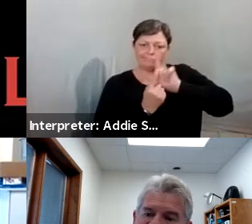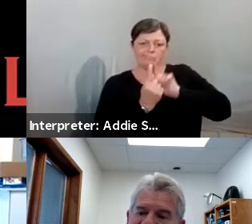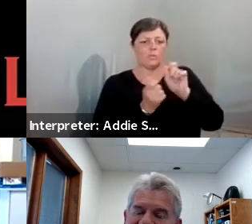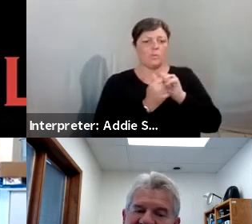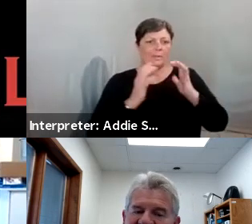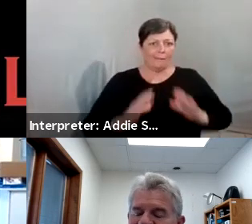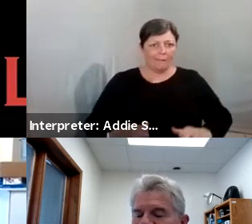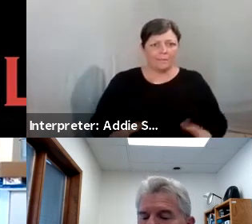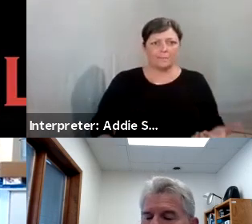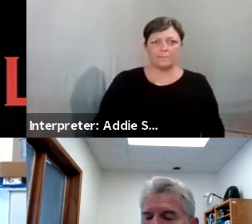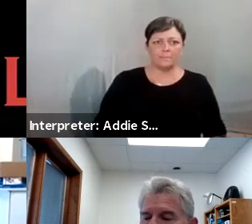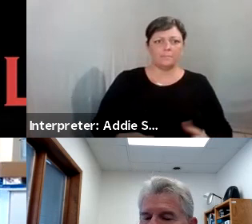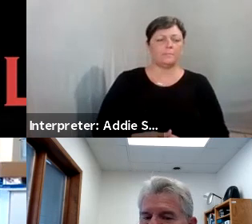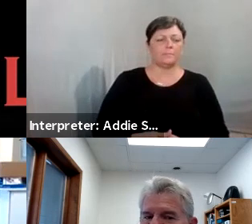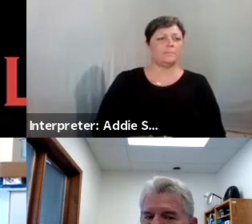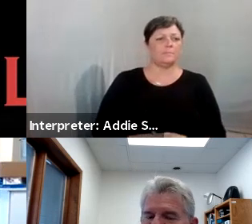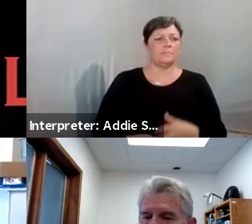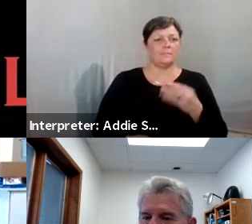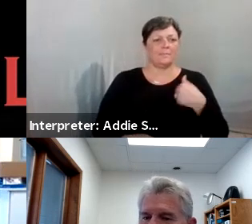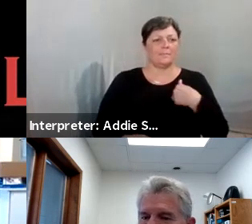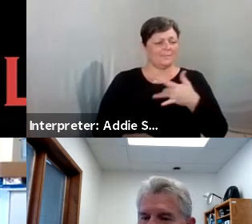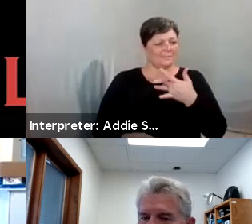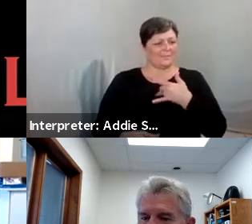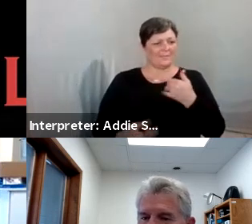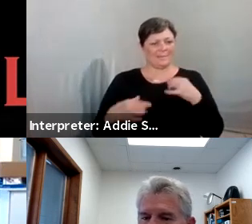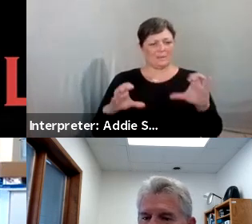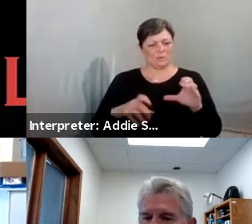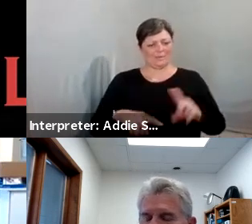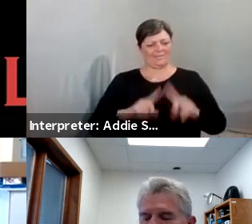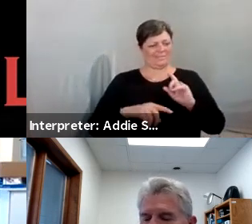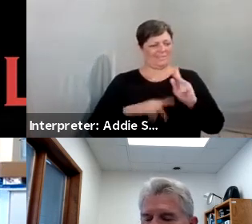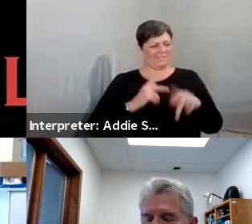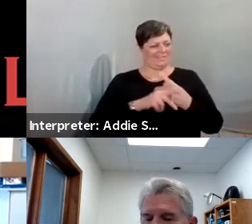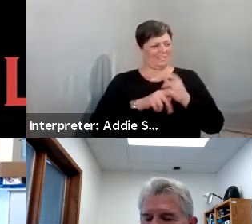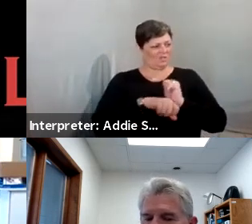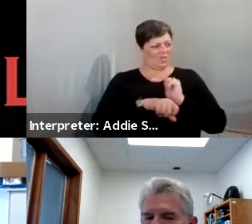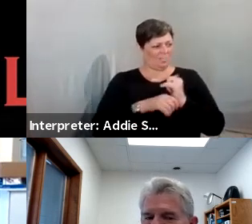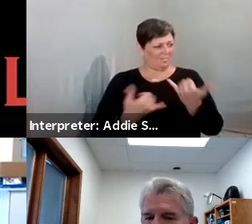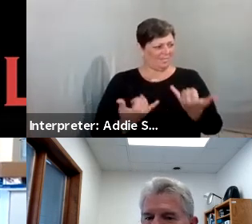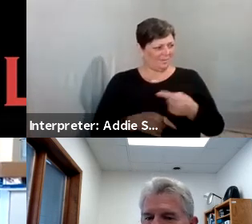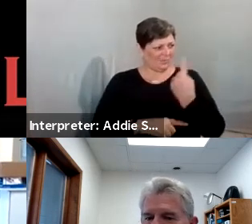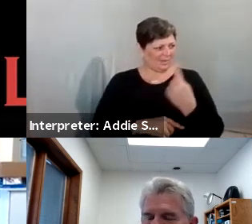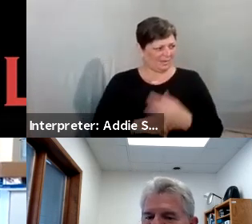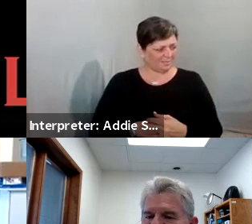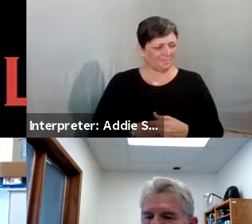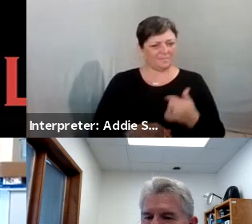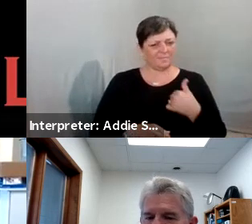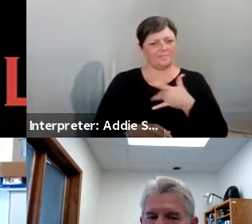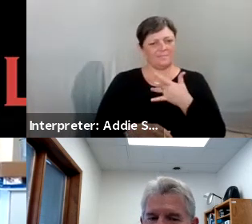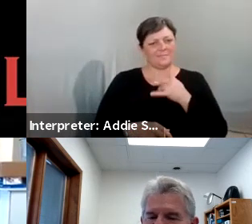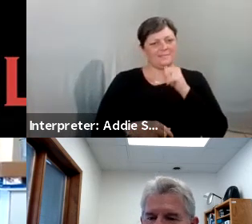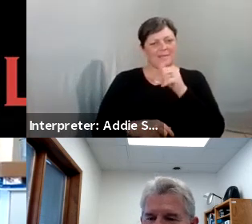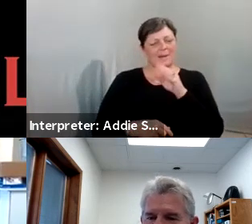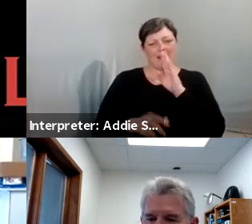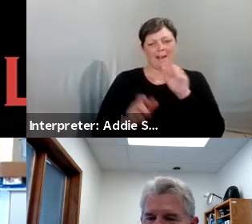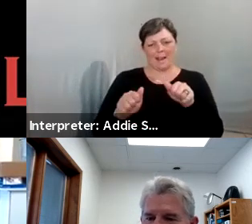consumers. And I just feel I'm doing a different job now, but I've just felt like this not being able to